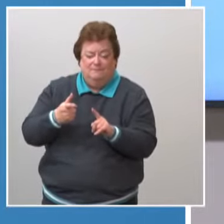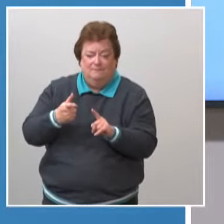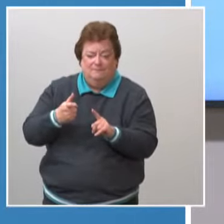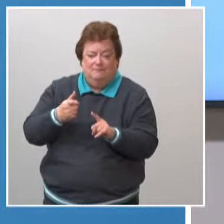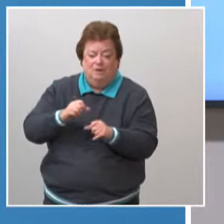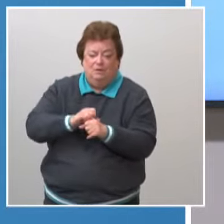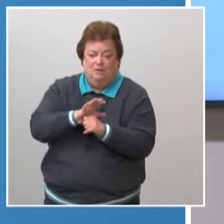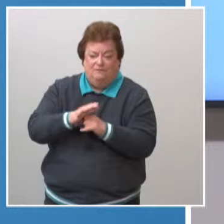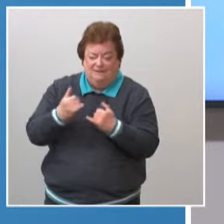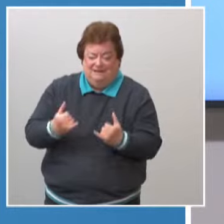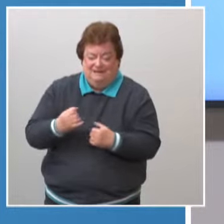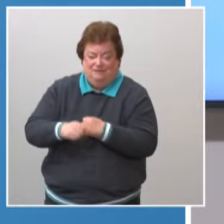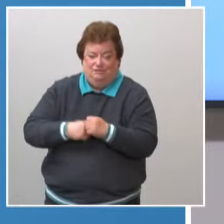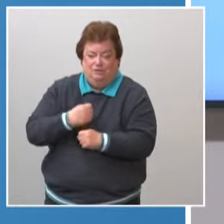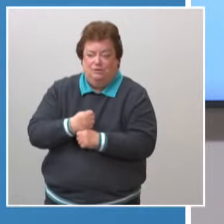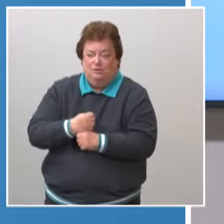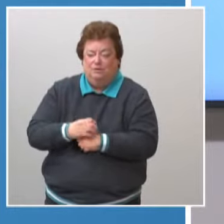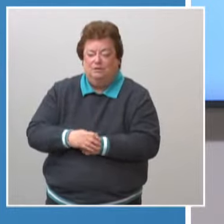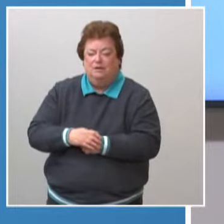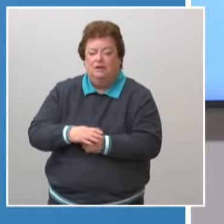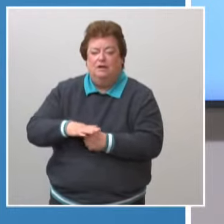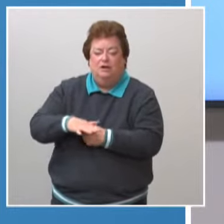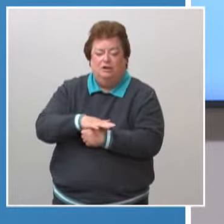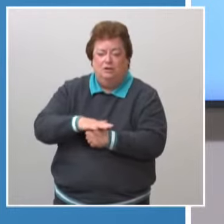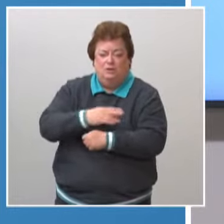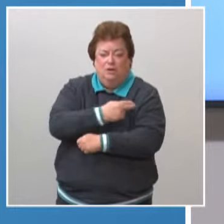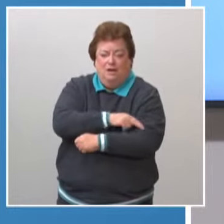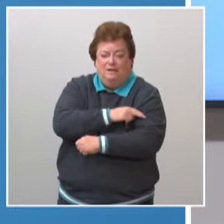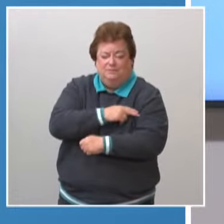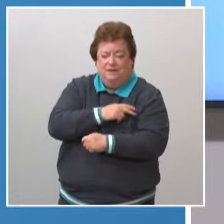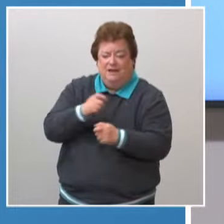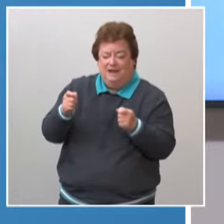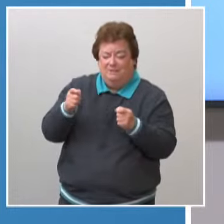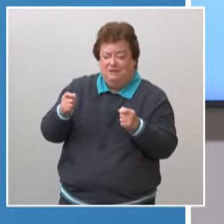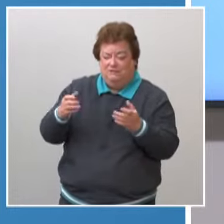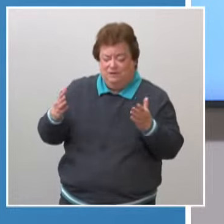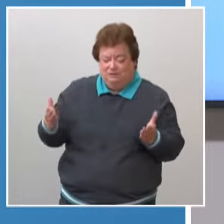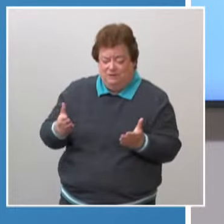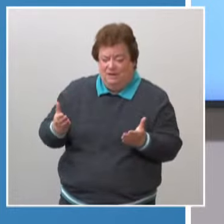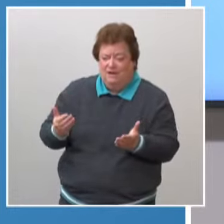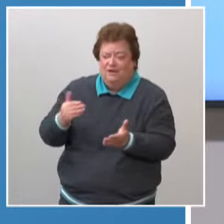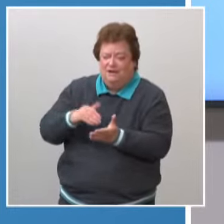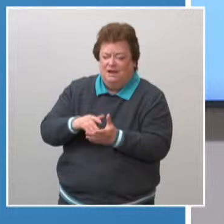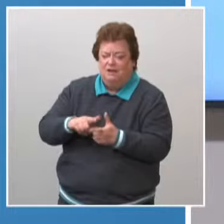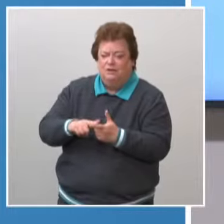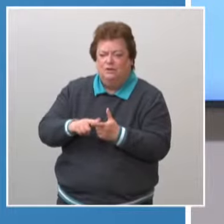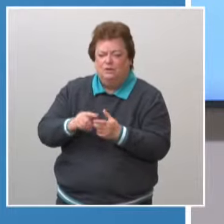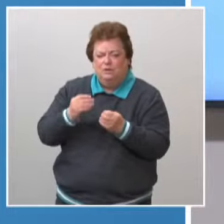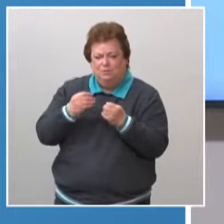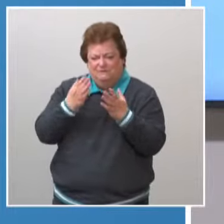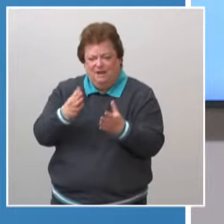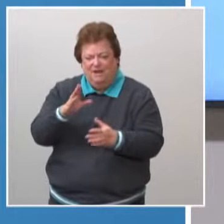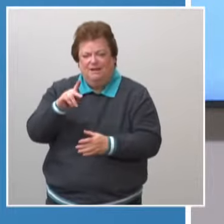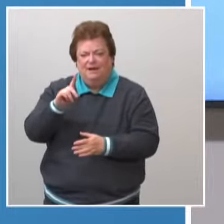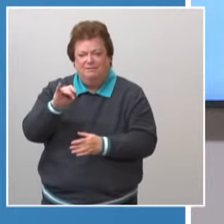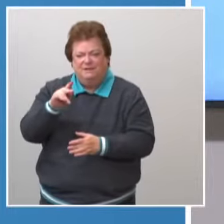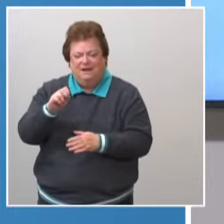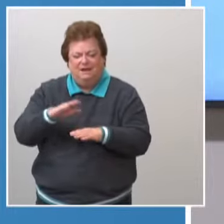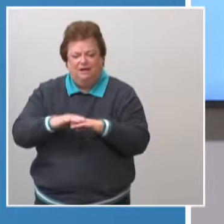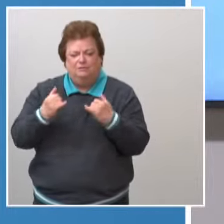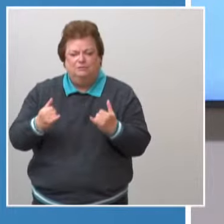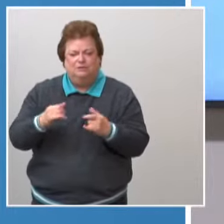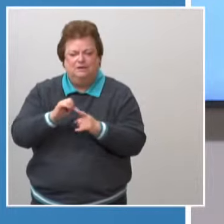this year. Our local hospital administrators are here with us again to provide an update on the current situation